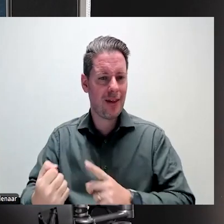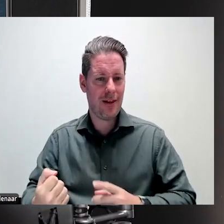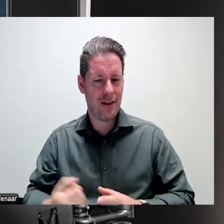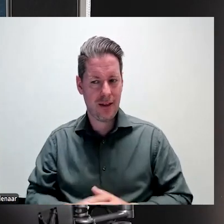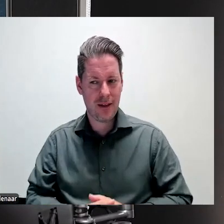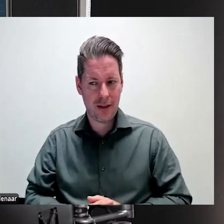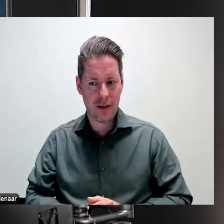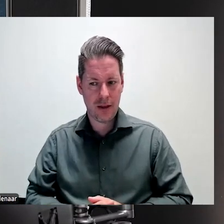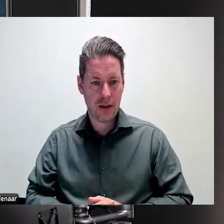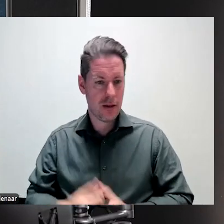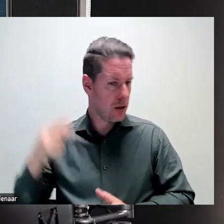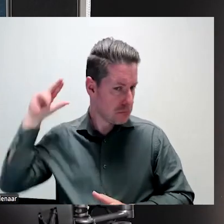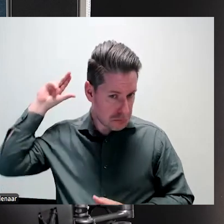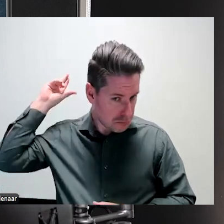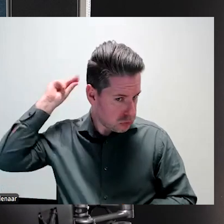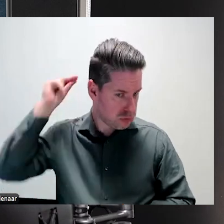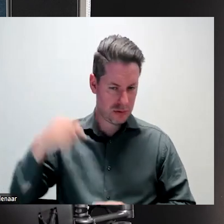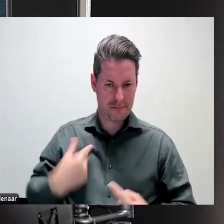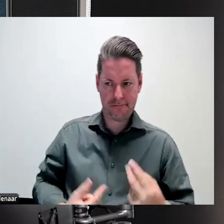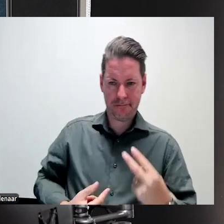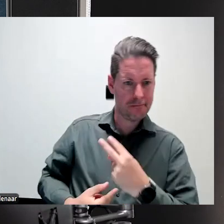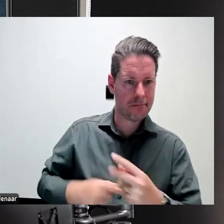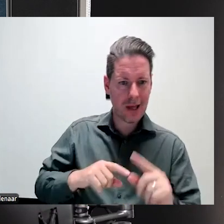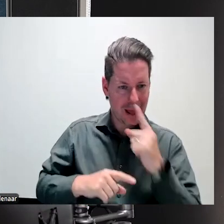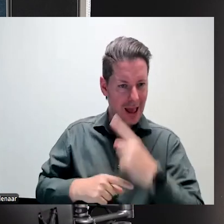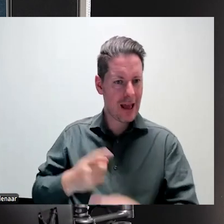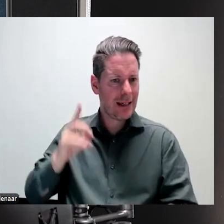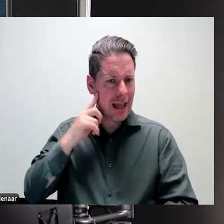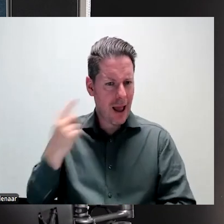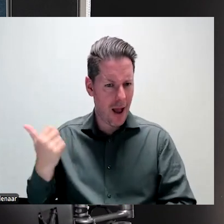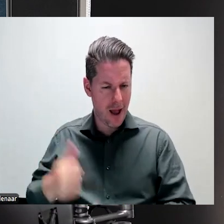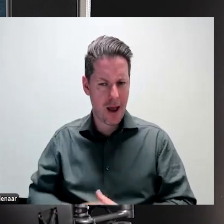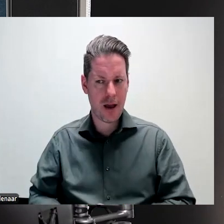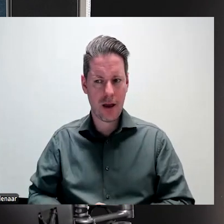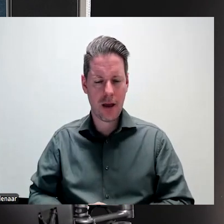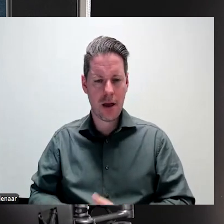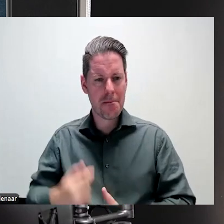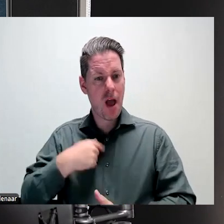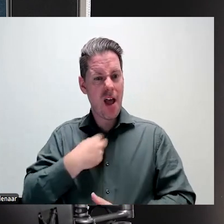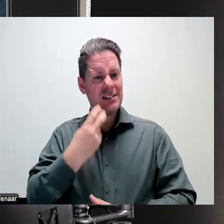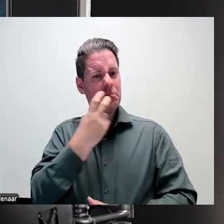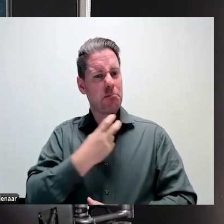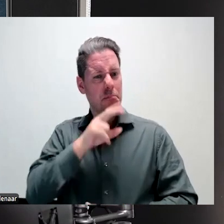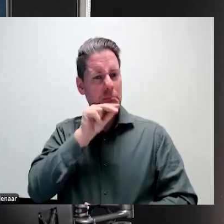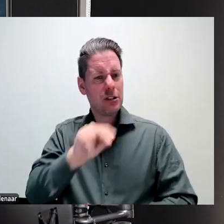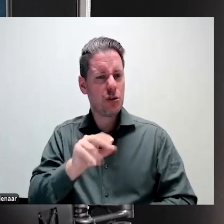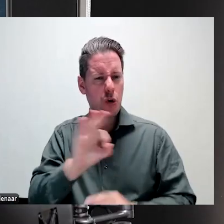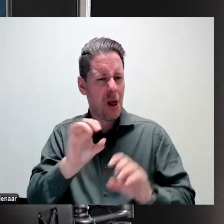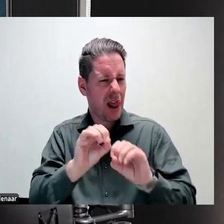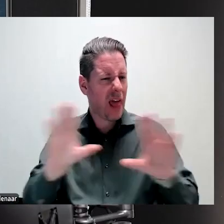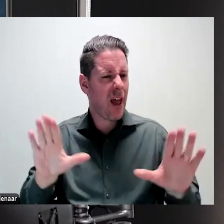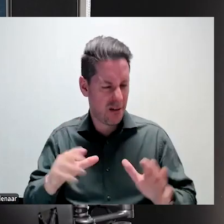and my speech over being a deaf person wasn't all that good. A lot of speech therapy,